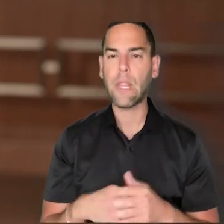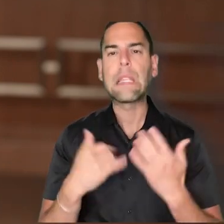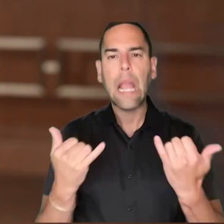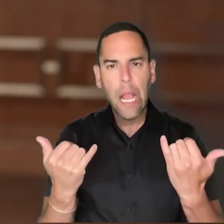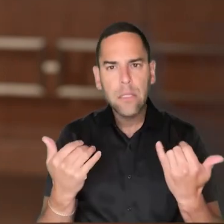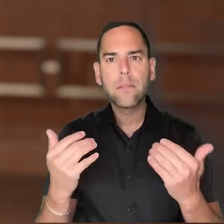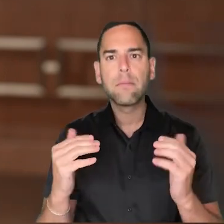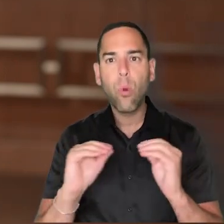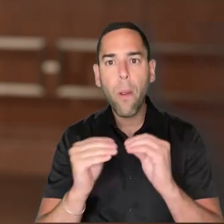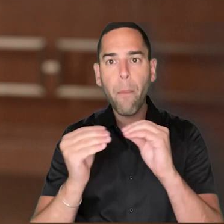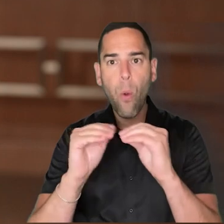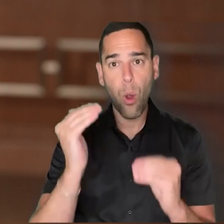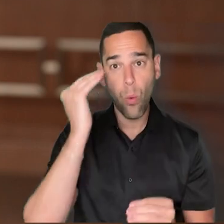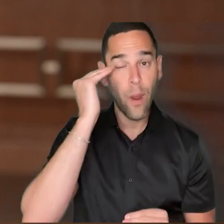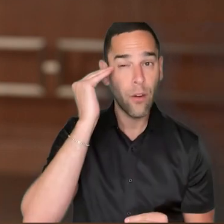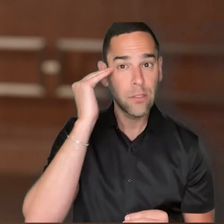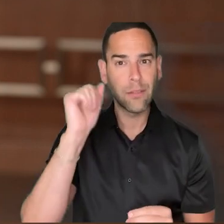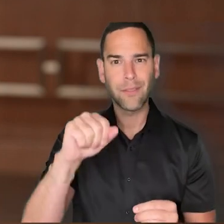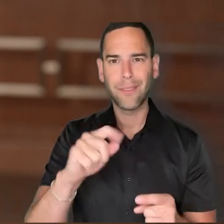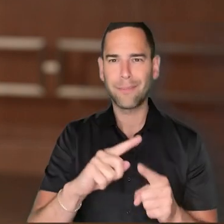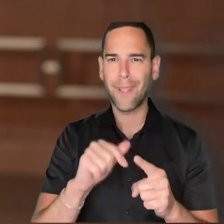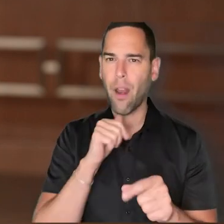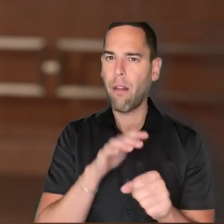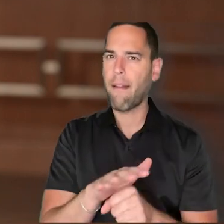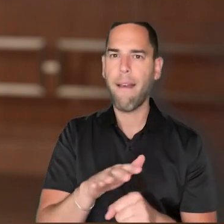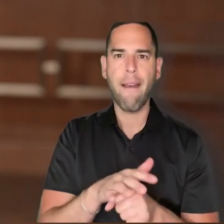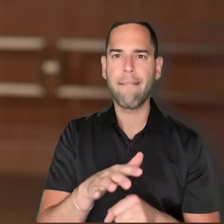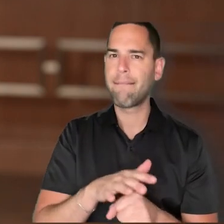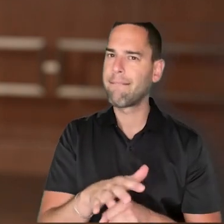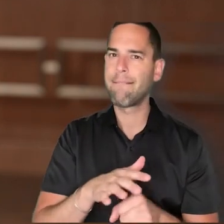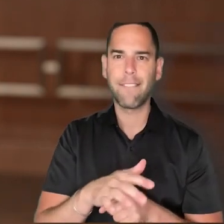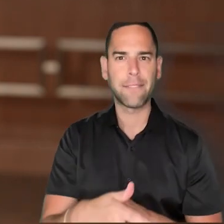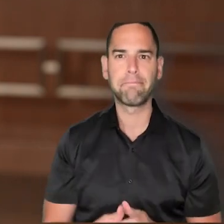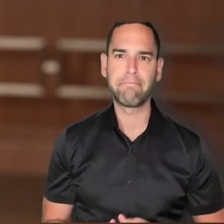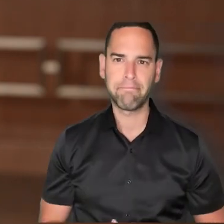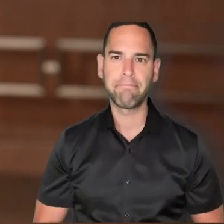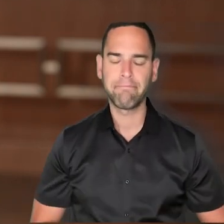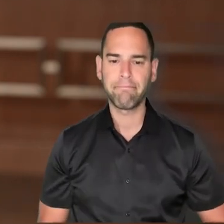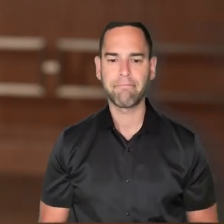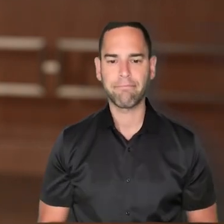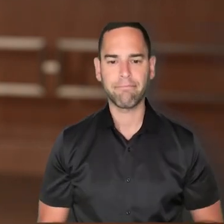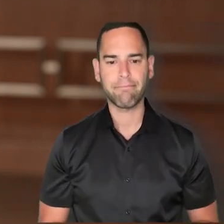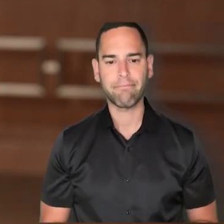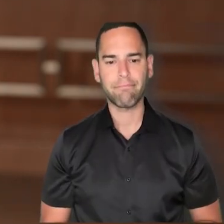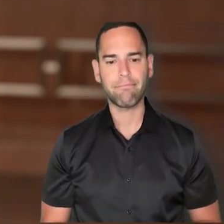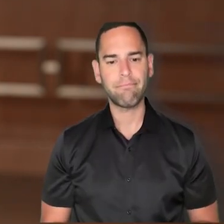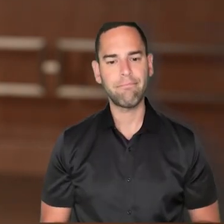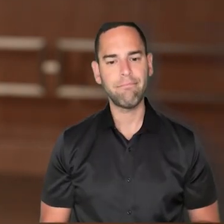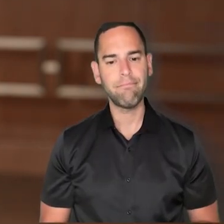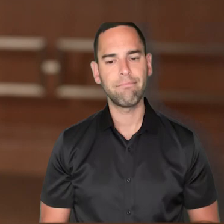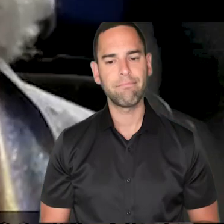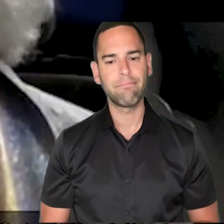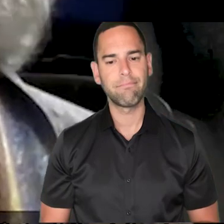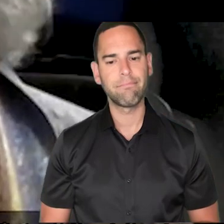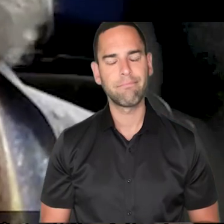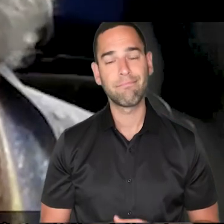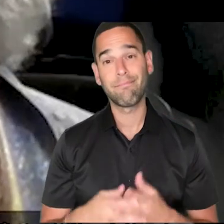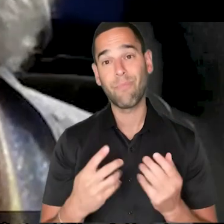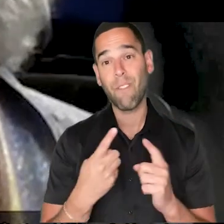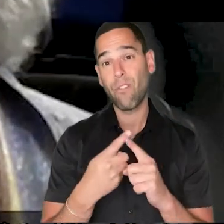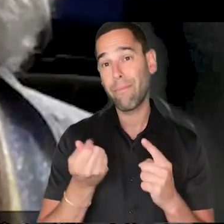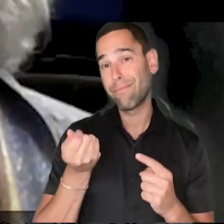important. Yes, there is more awareness, but not yet anywhere near as much as there should be.